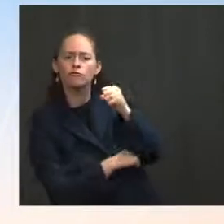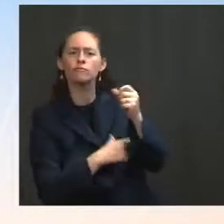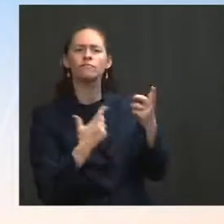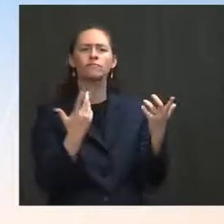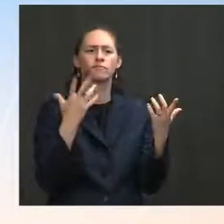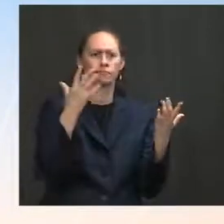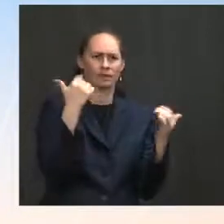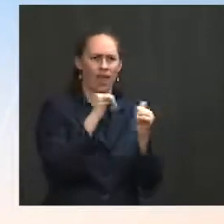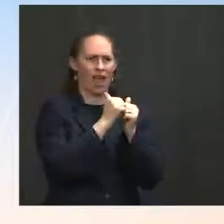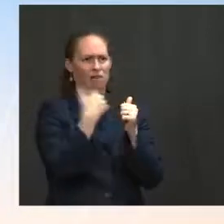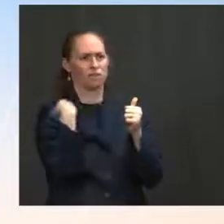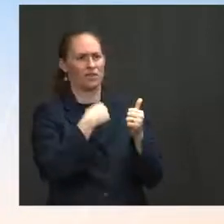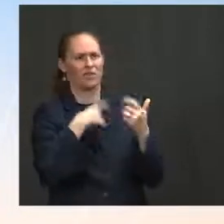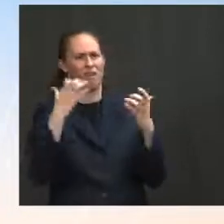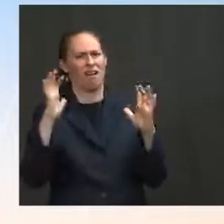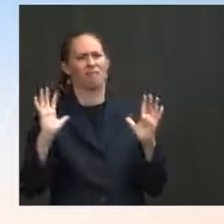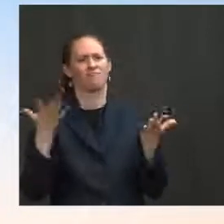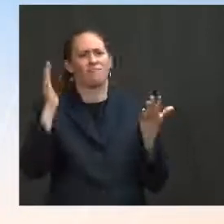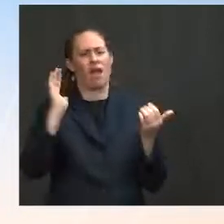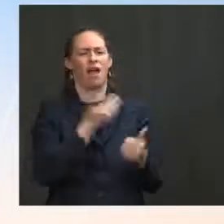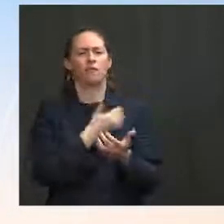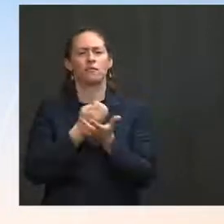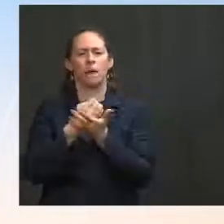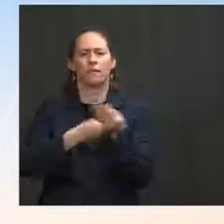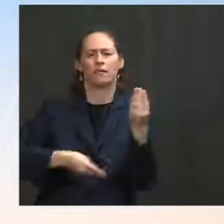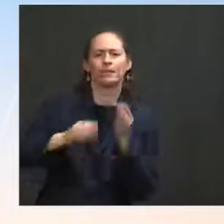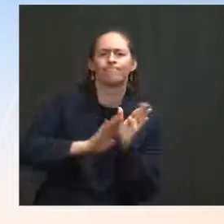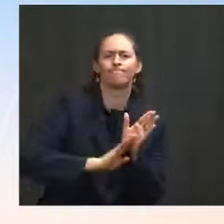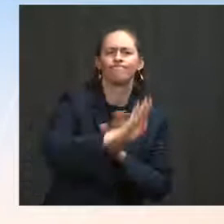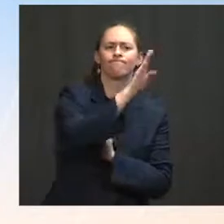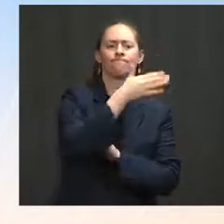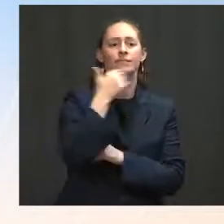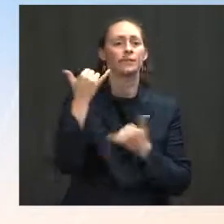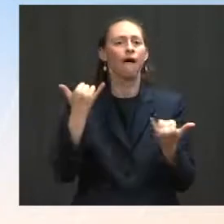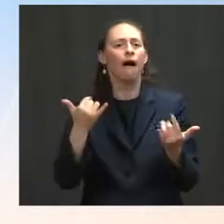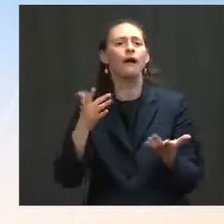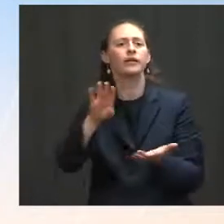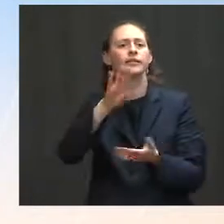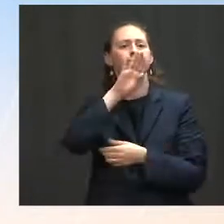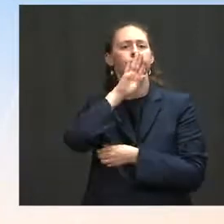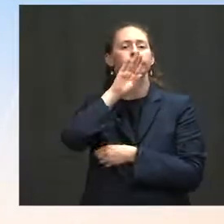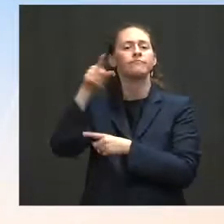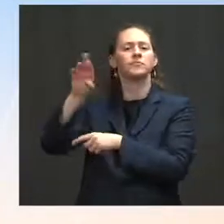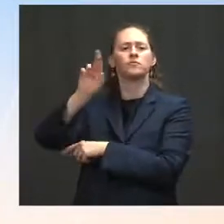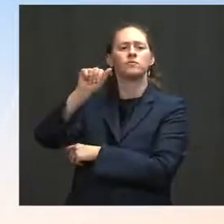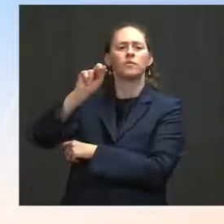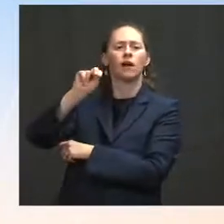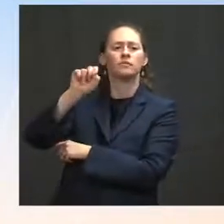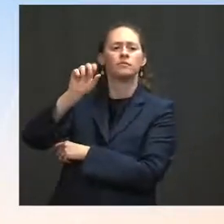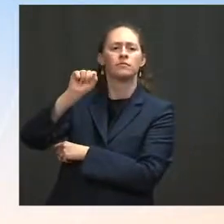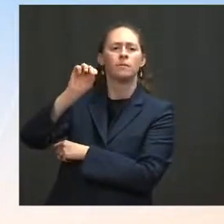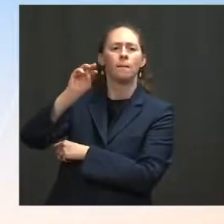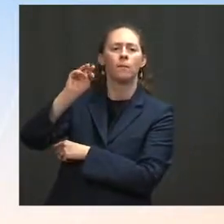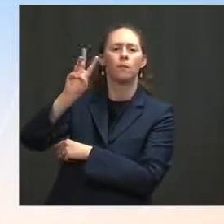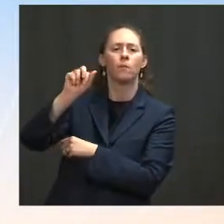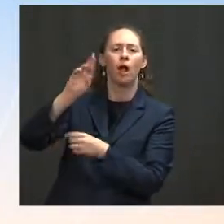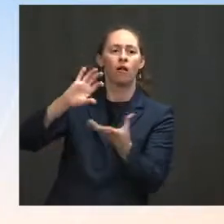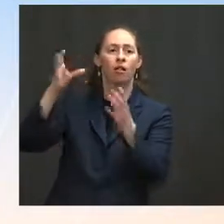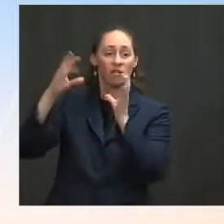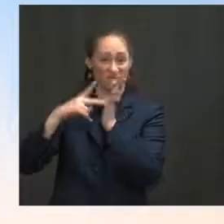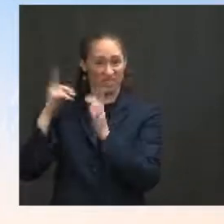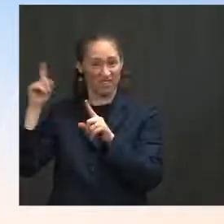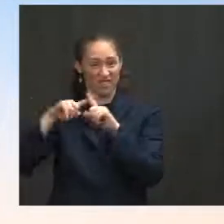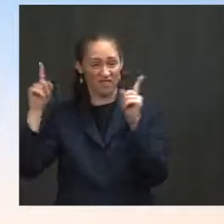Has the increase in ransomware informed his view on that to expand that? And should we interpret this call and